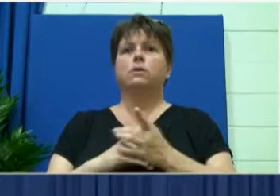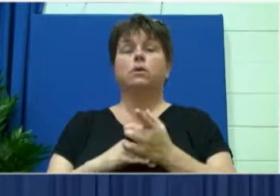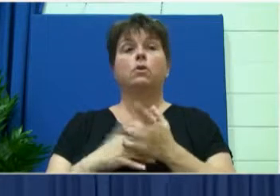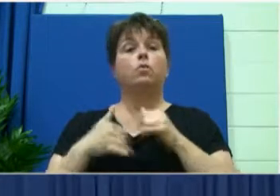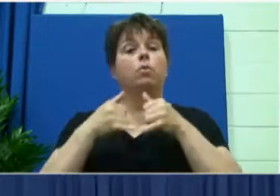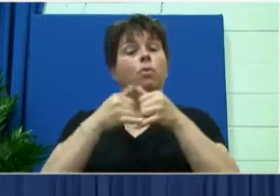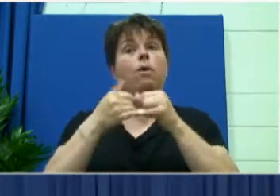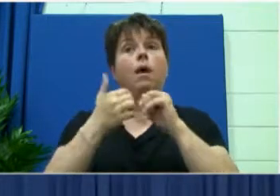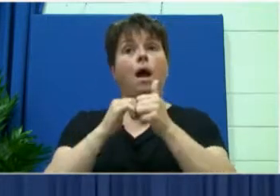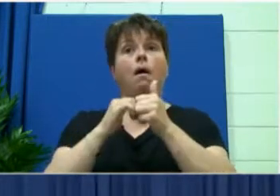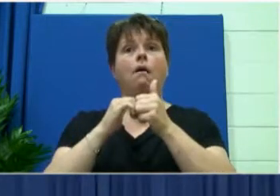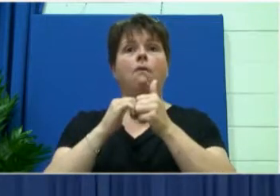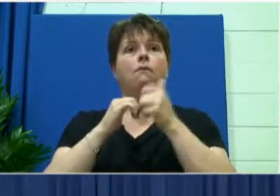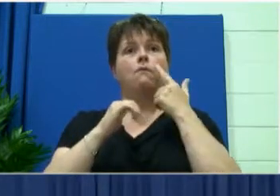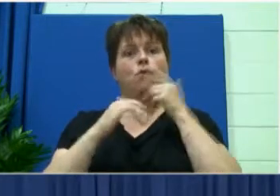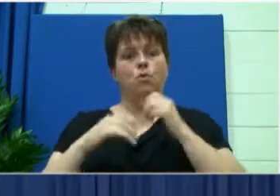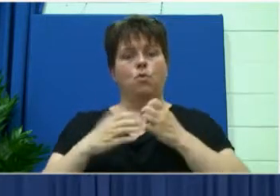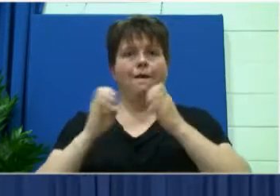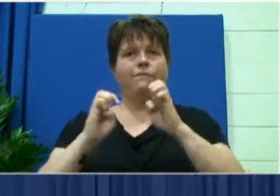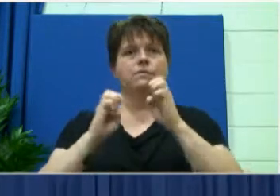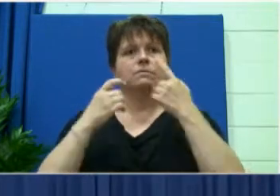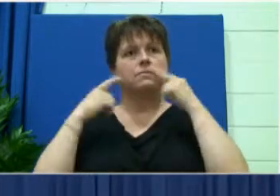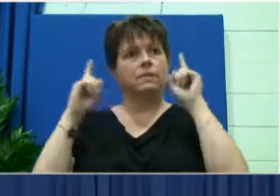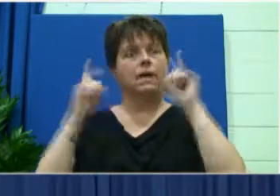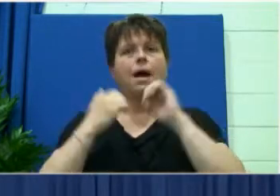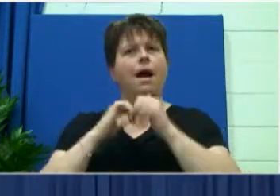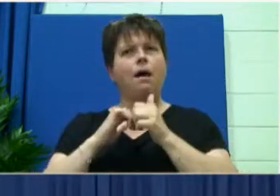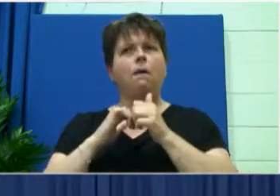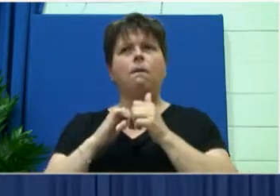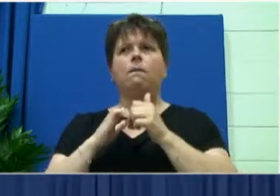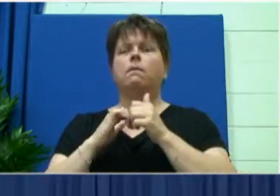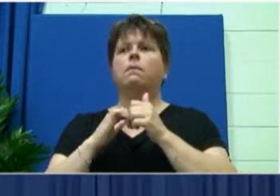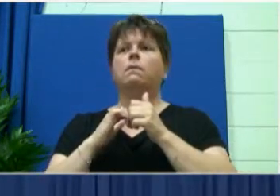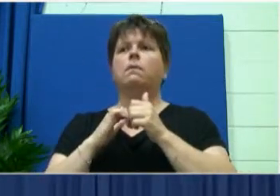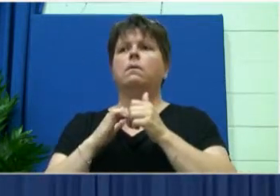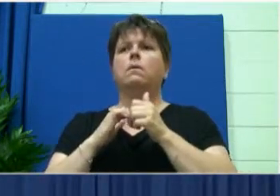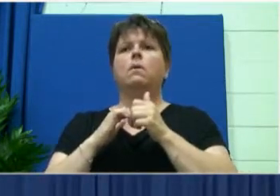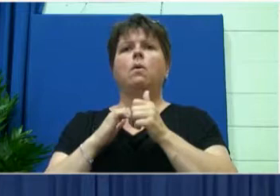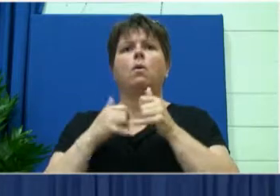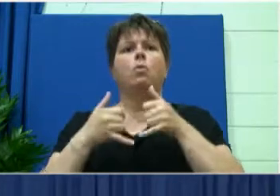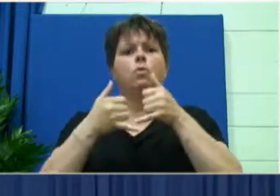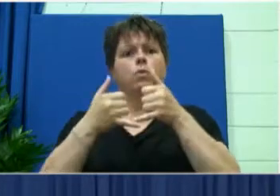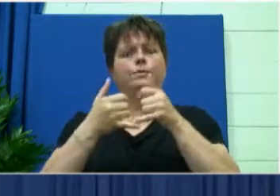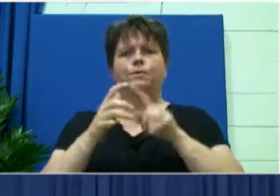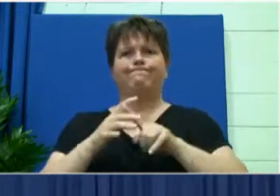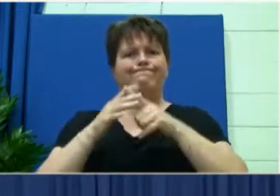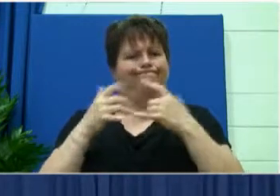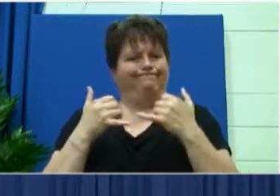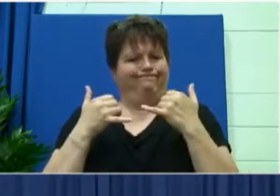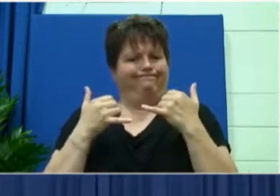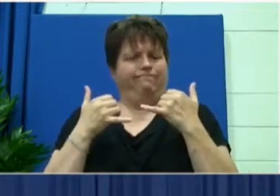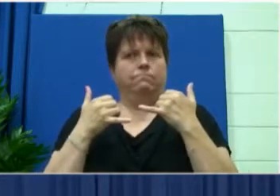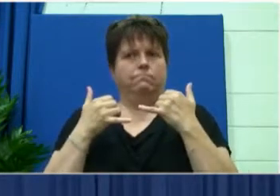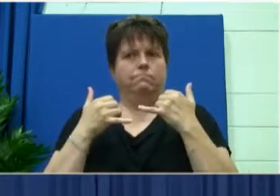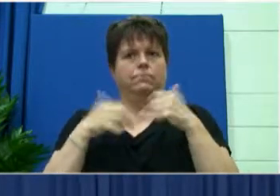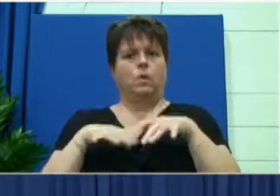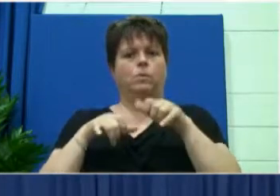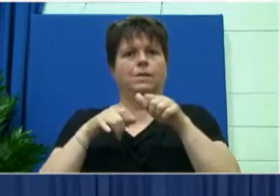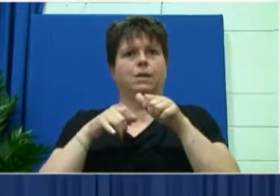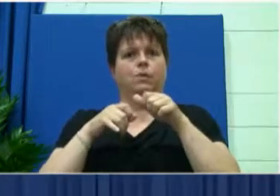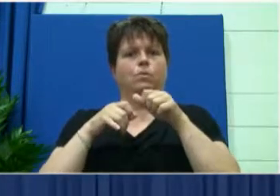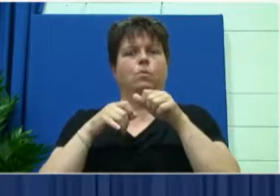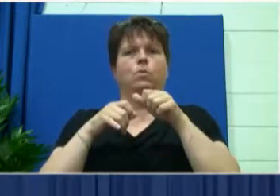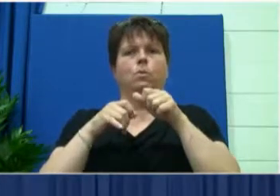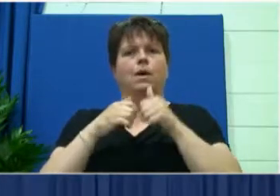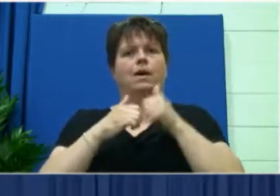rewarded for your efforts and your accomplishments. Those rewards are just beginning and will take you as